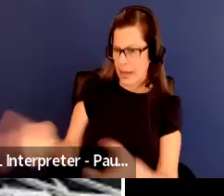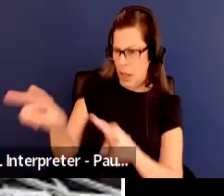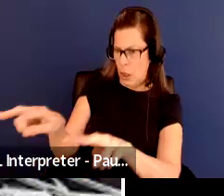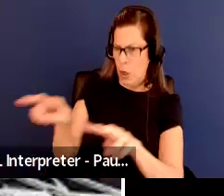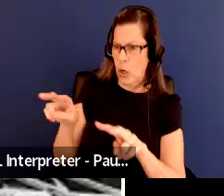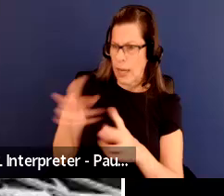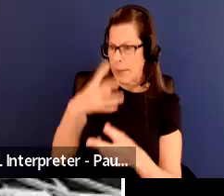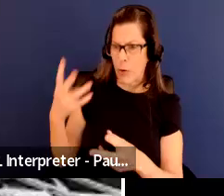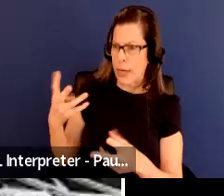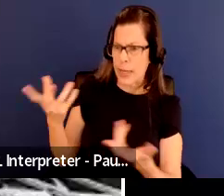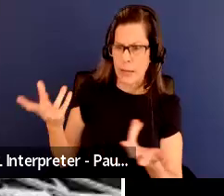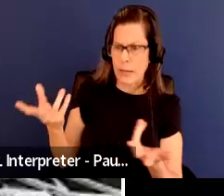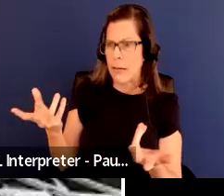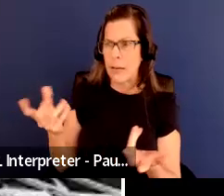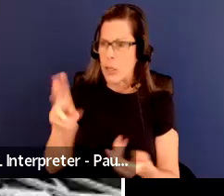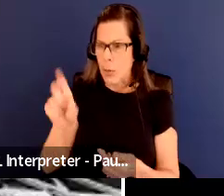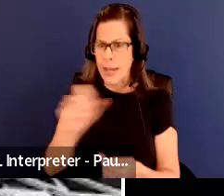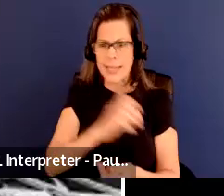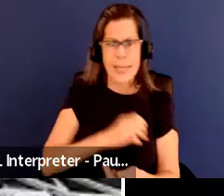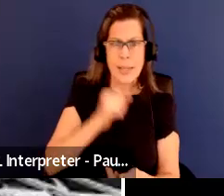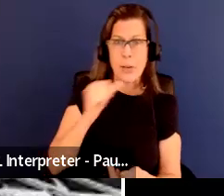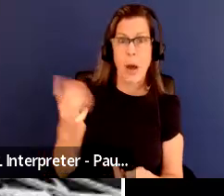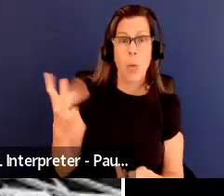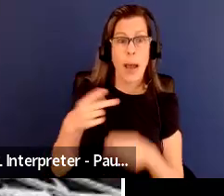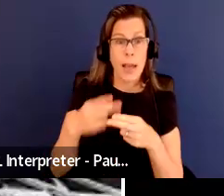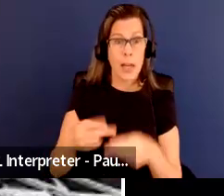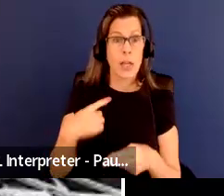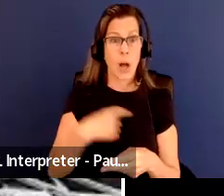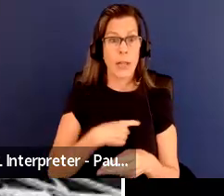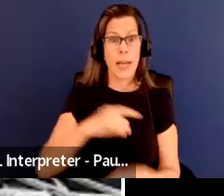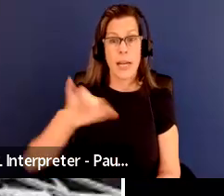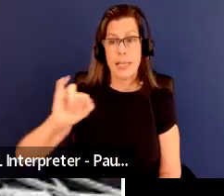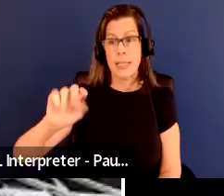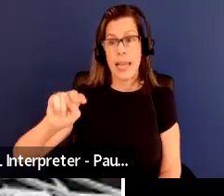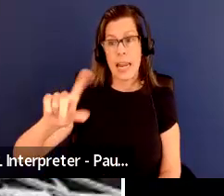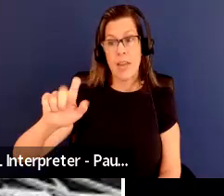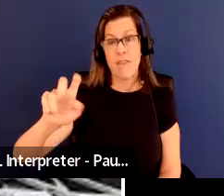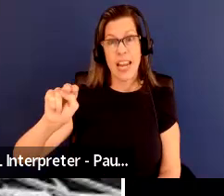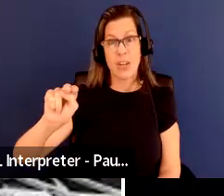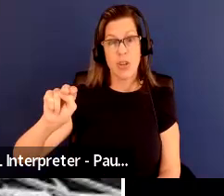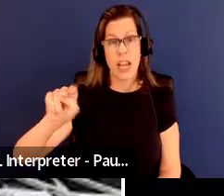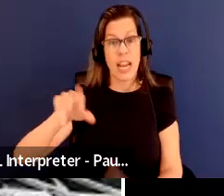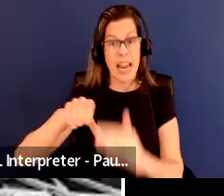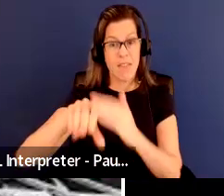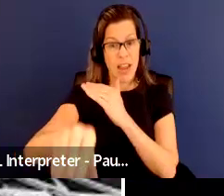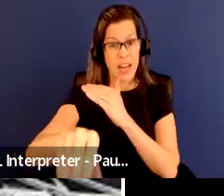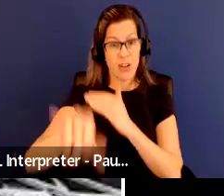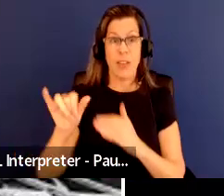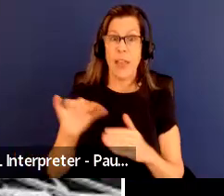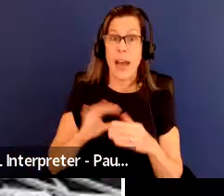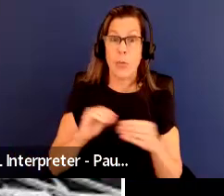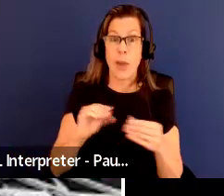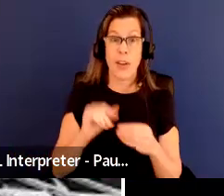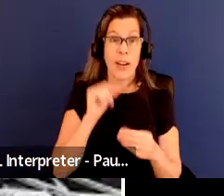immigration status is. And why? Because now they're calling us an invasion. That rhetoric hasn't changed.